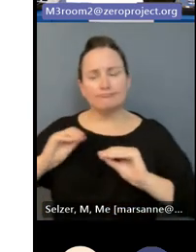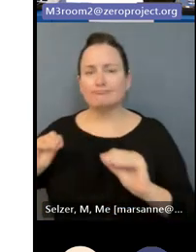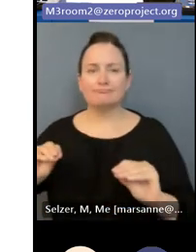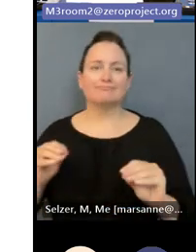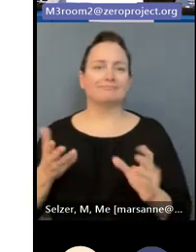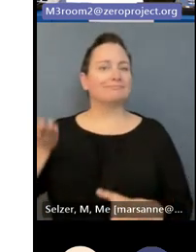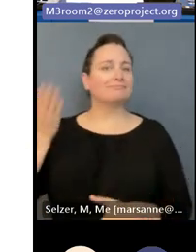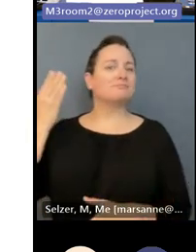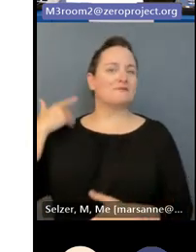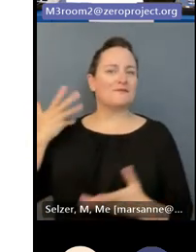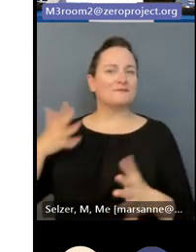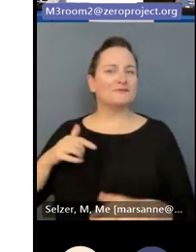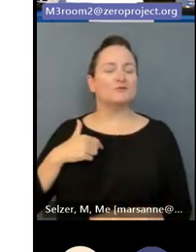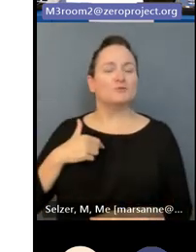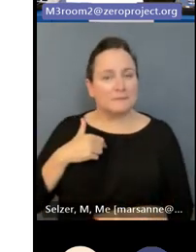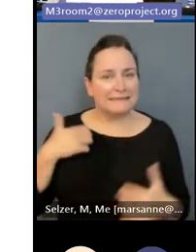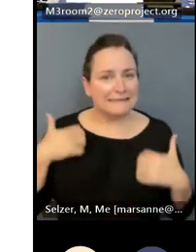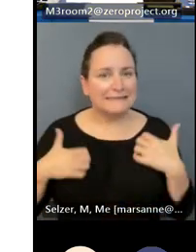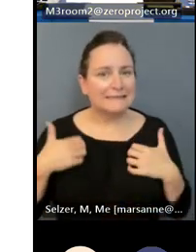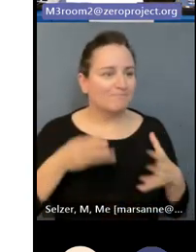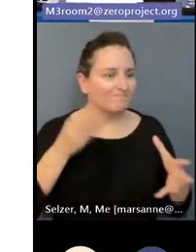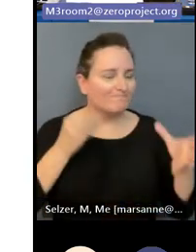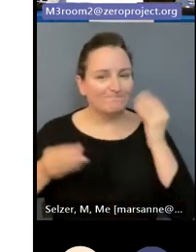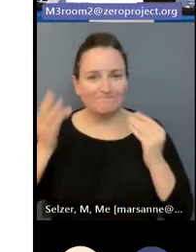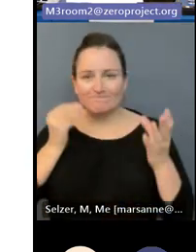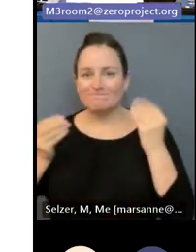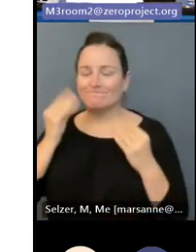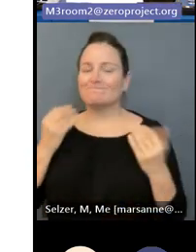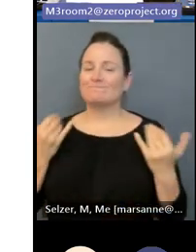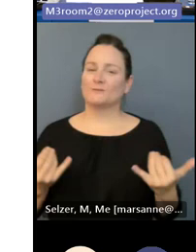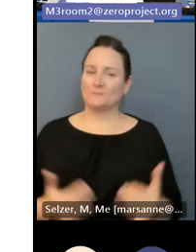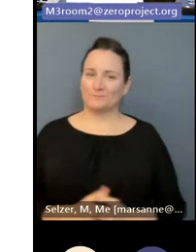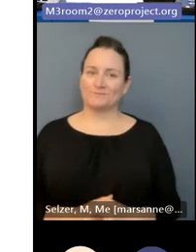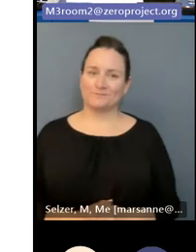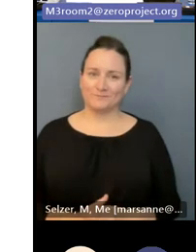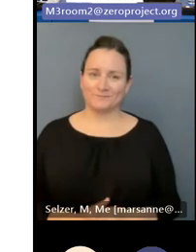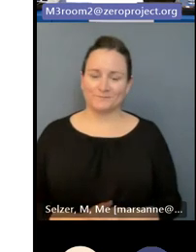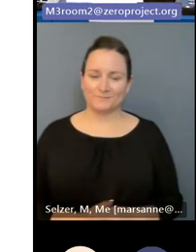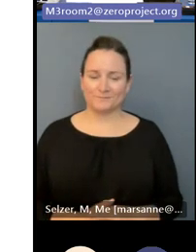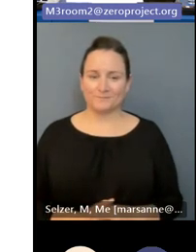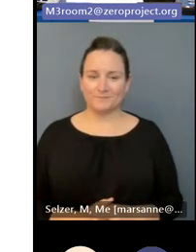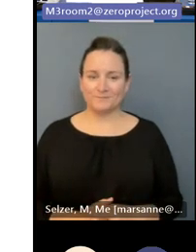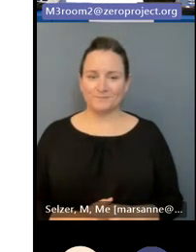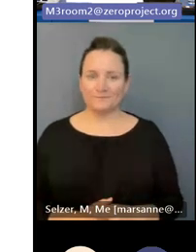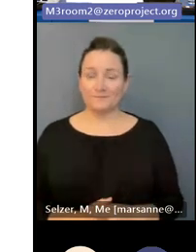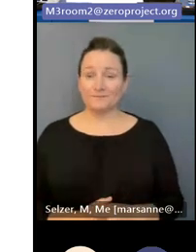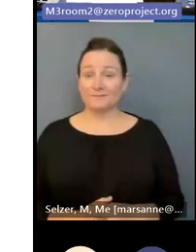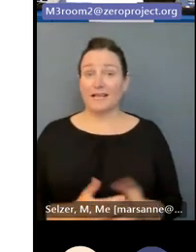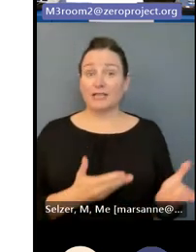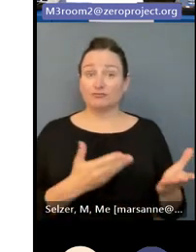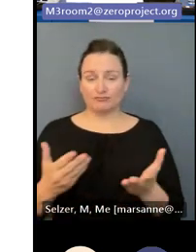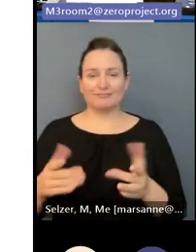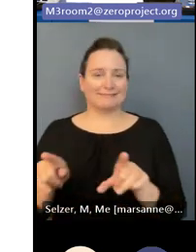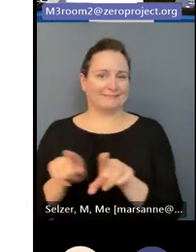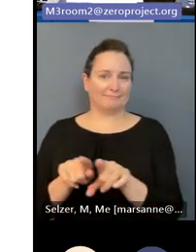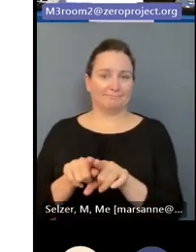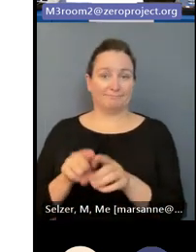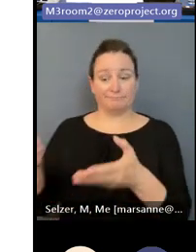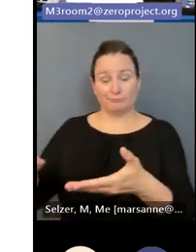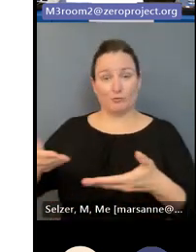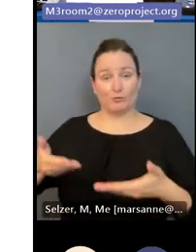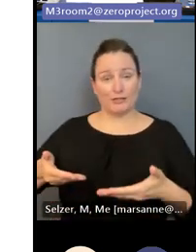here. And yeah, also a warm welcome to all our sign language interpreters. They are also